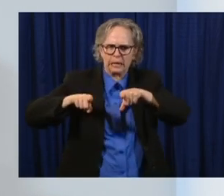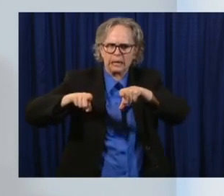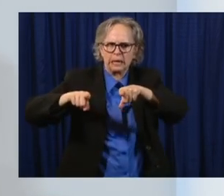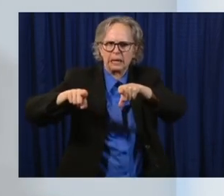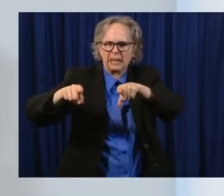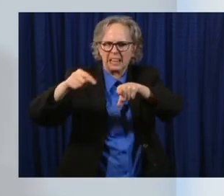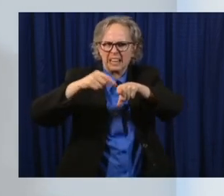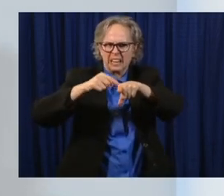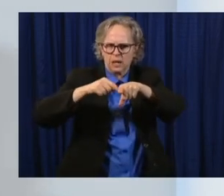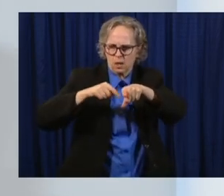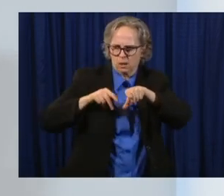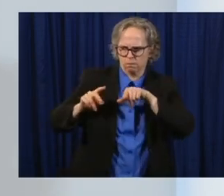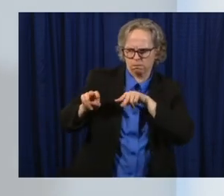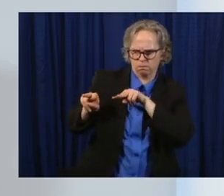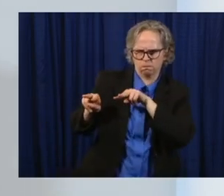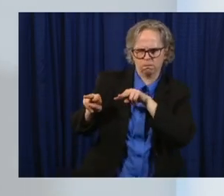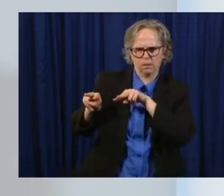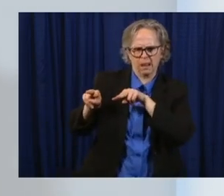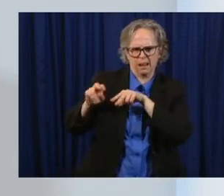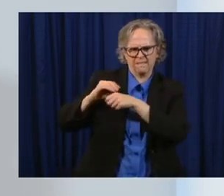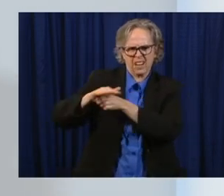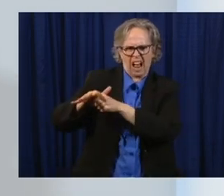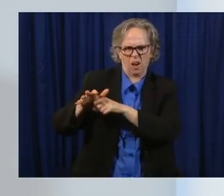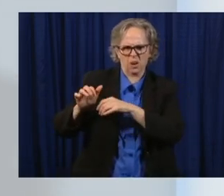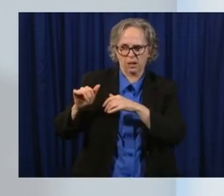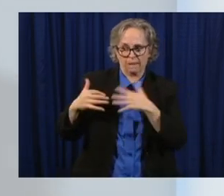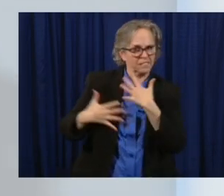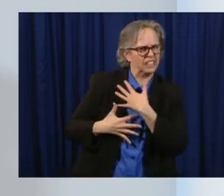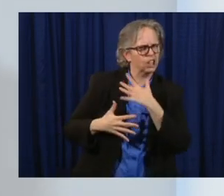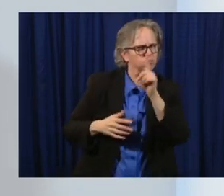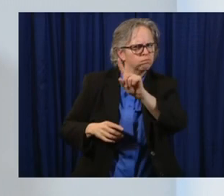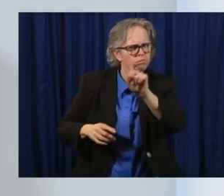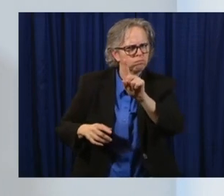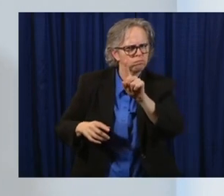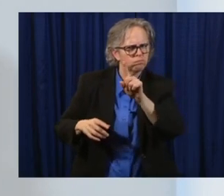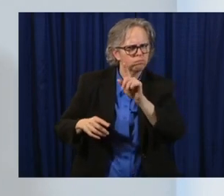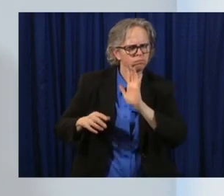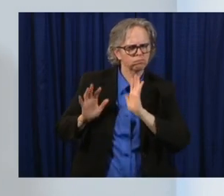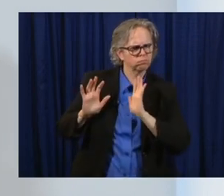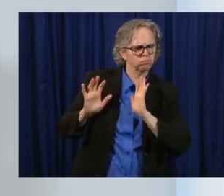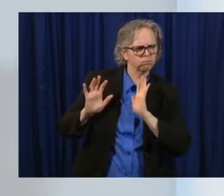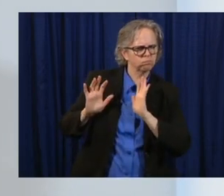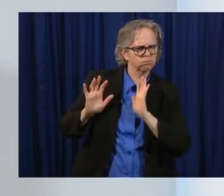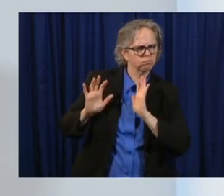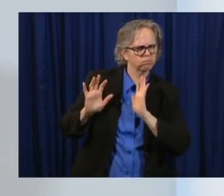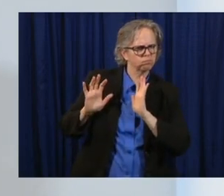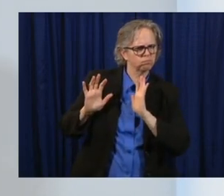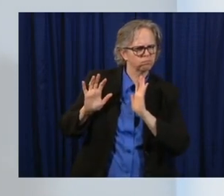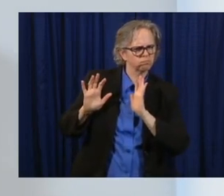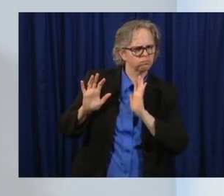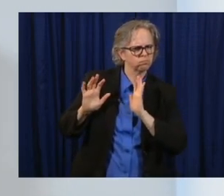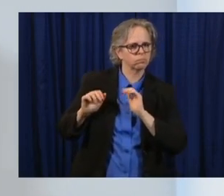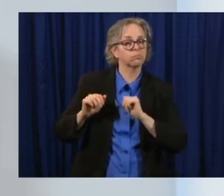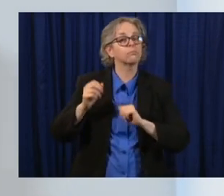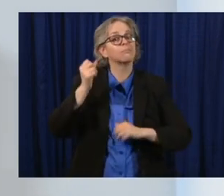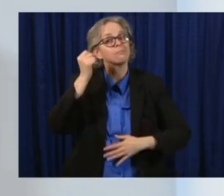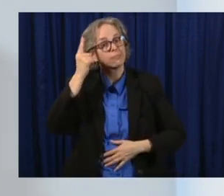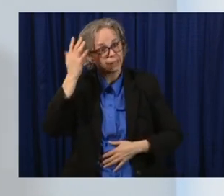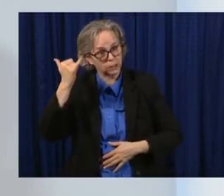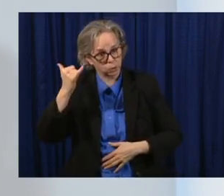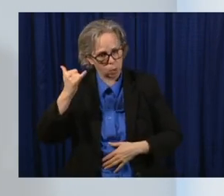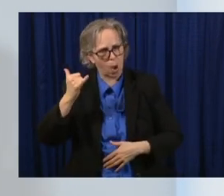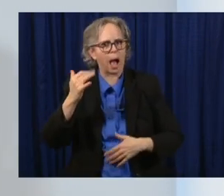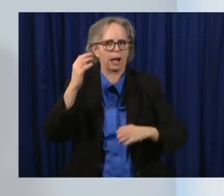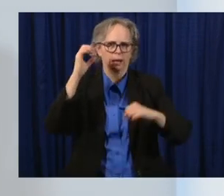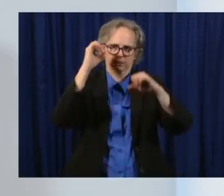fear of it. And that's, what is outlined today, a strategy to put Ohio back on the offense against the